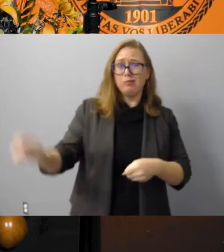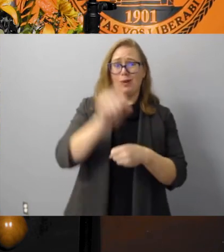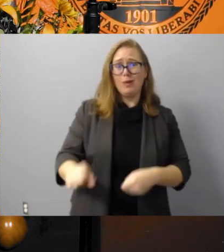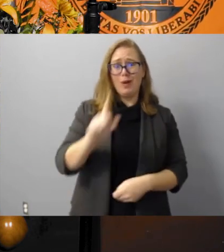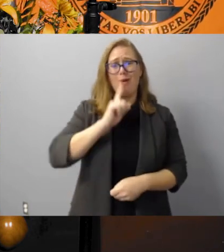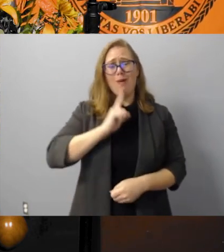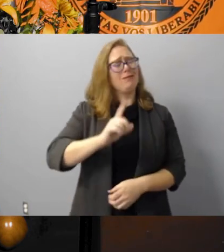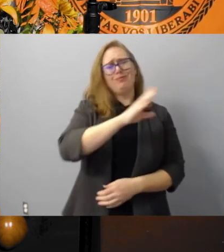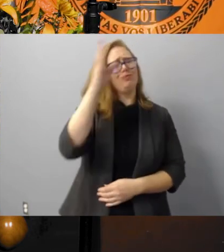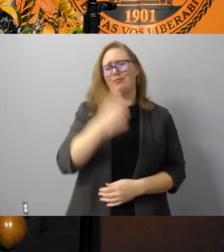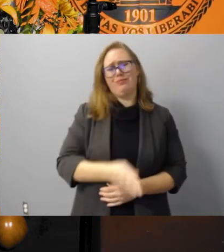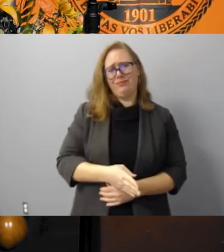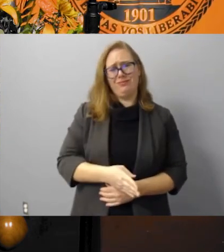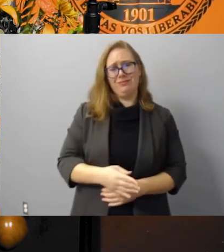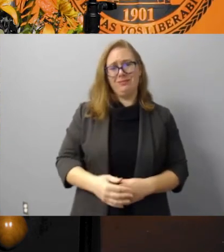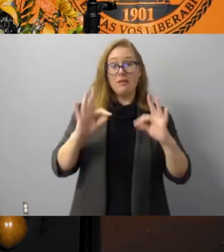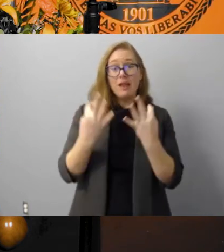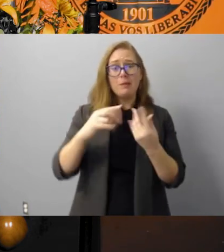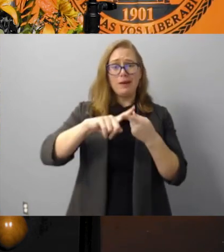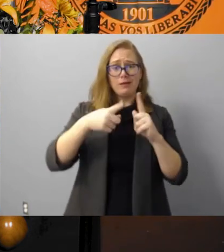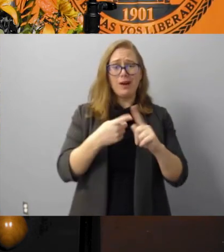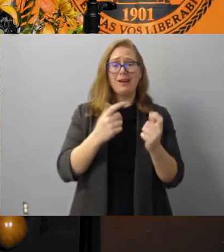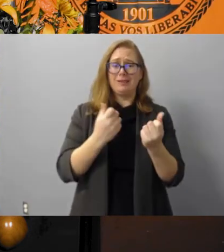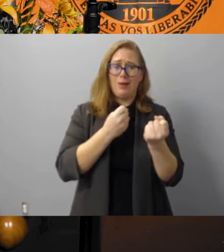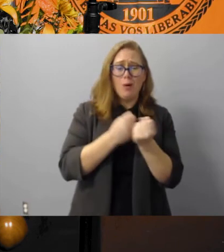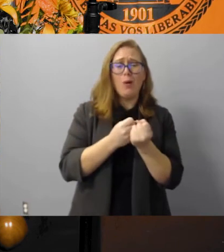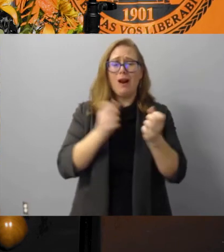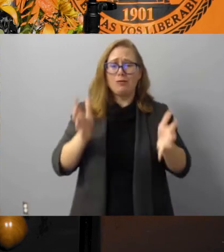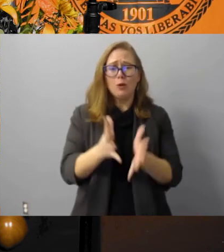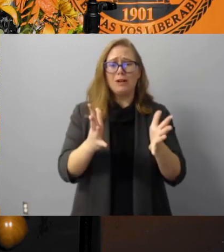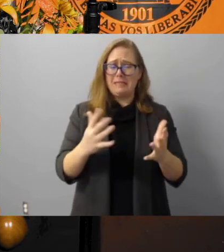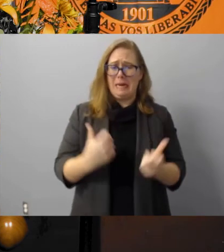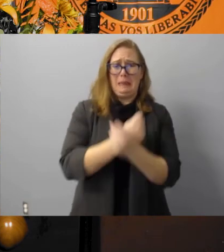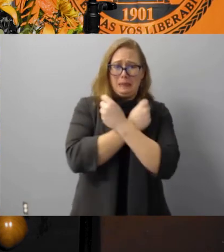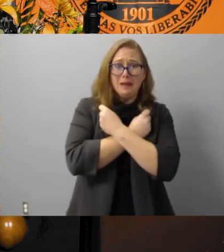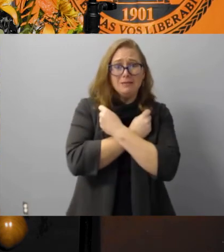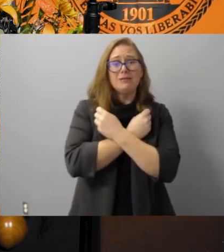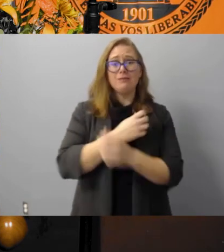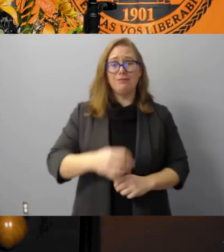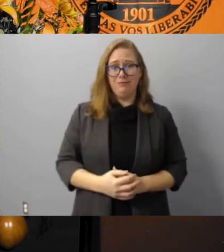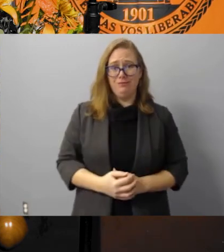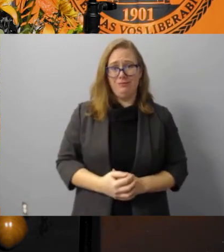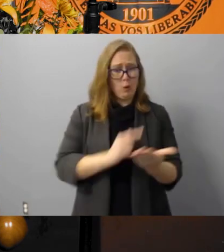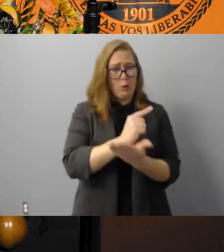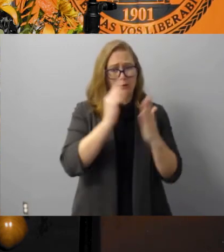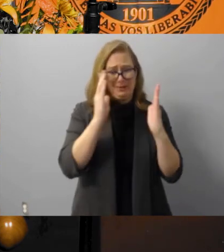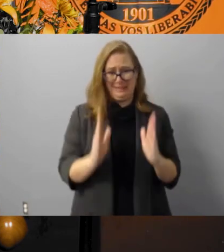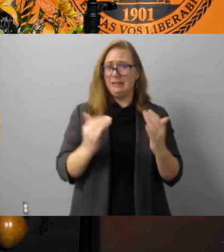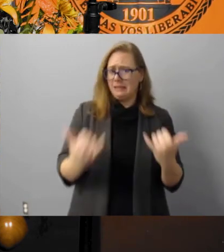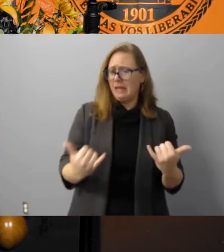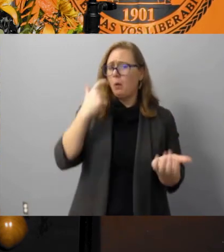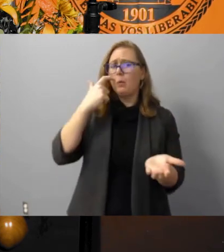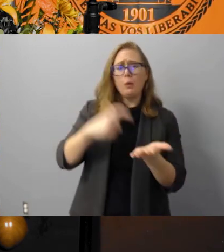every achievement is not achieved alone. It is through the support of dedicated families and friends that you can stand here